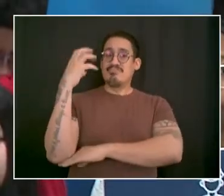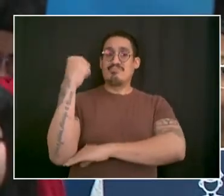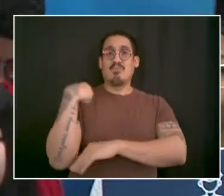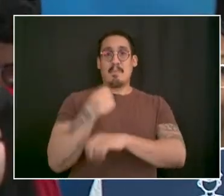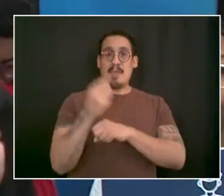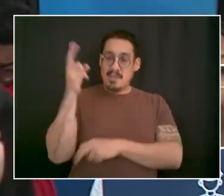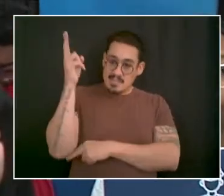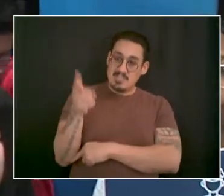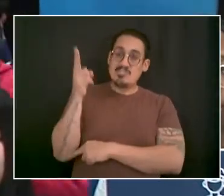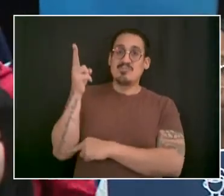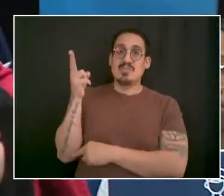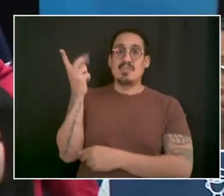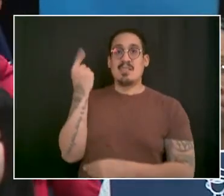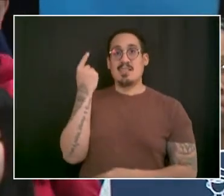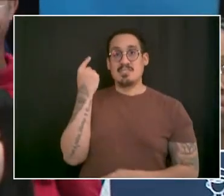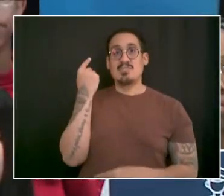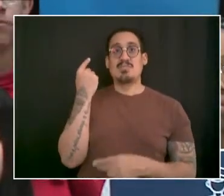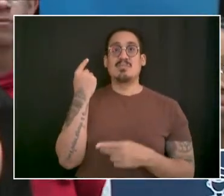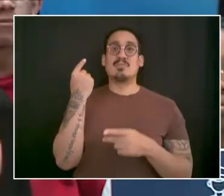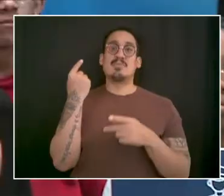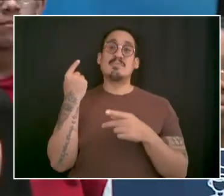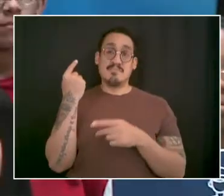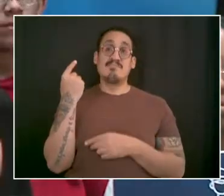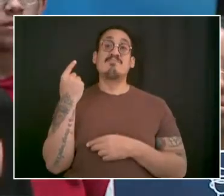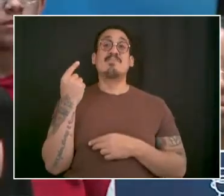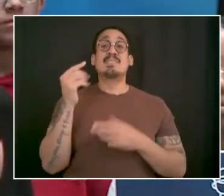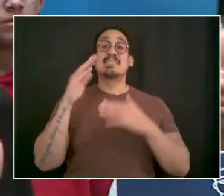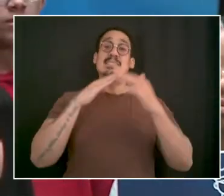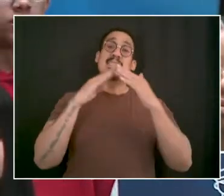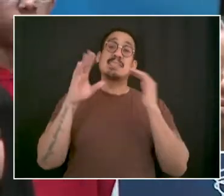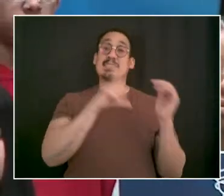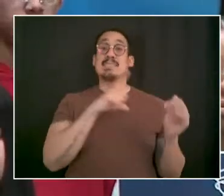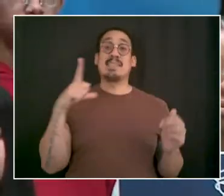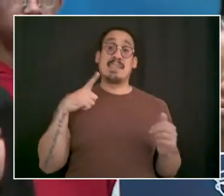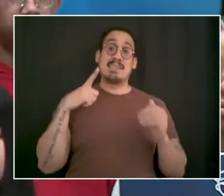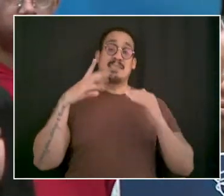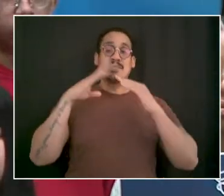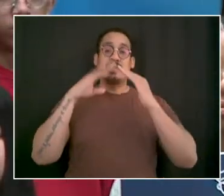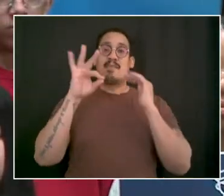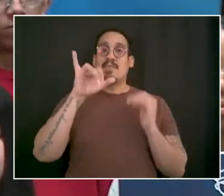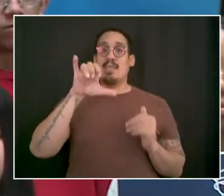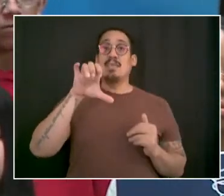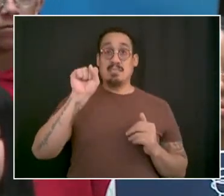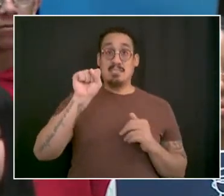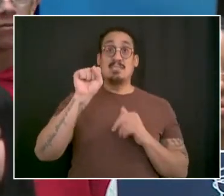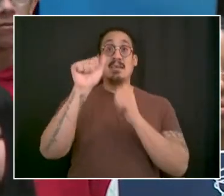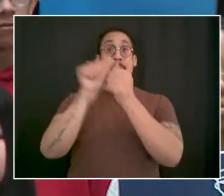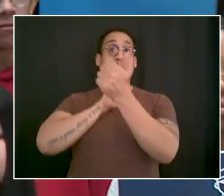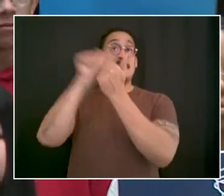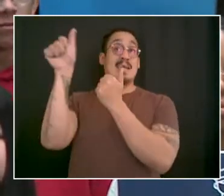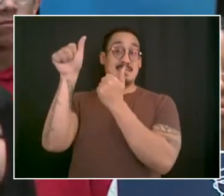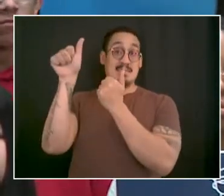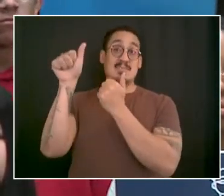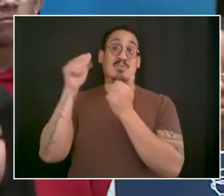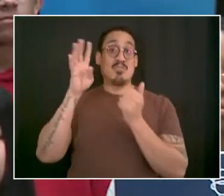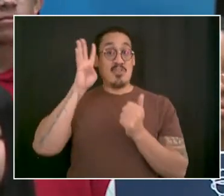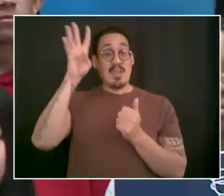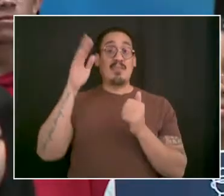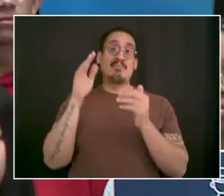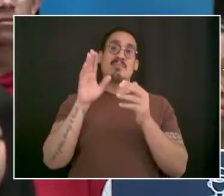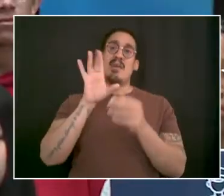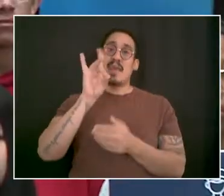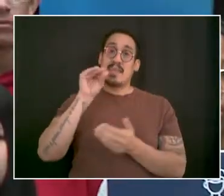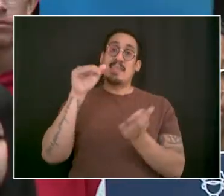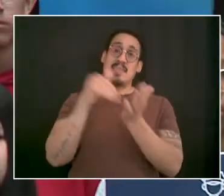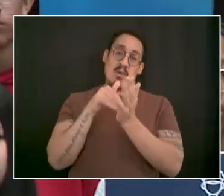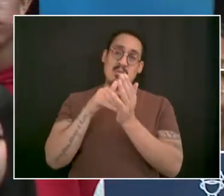landmark legislation of City of Yes for housing opportunity, which will create 80,000 new homes over the next